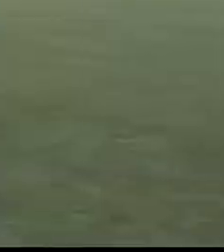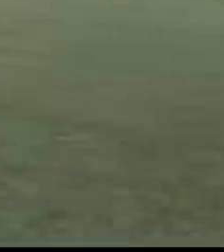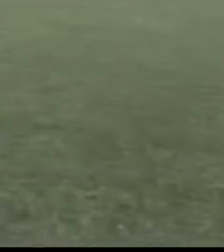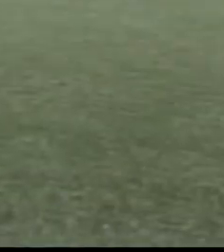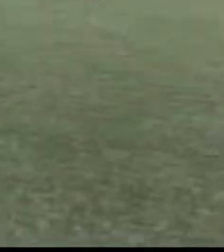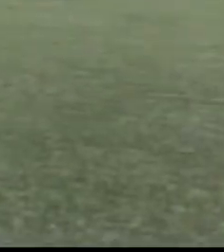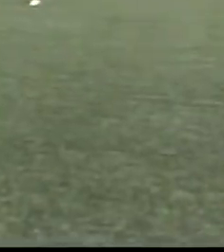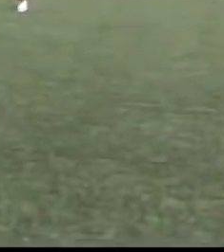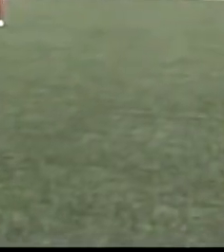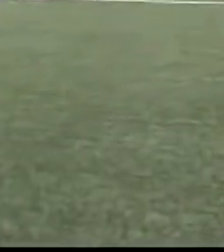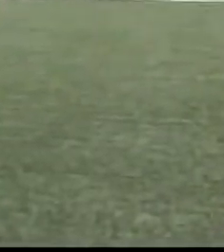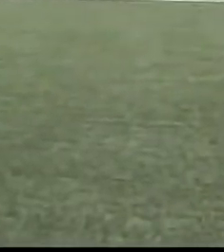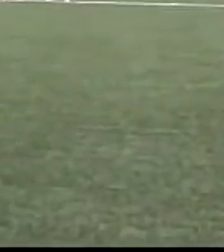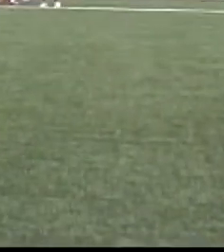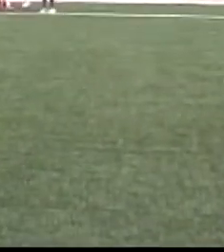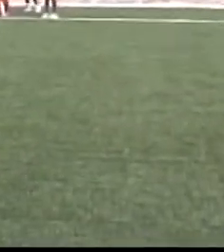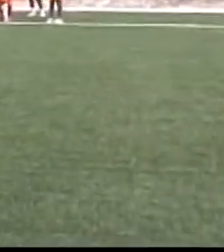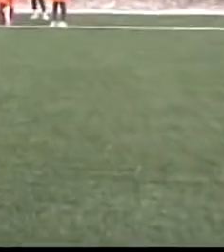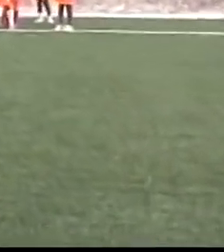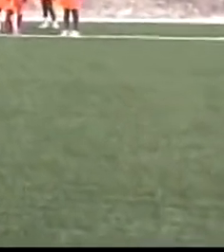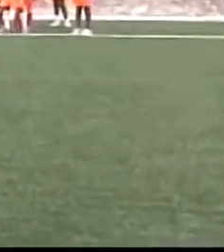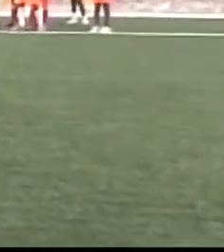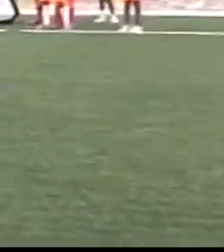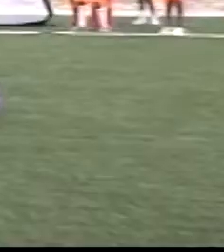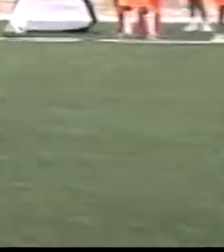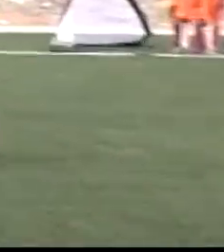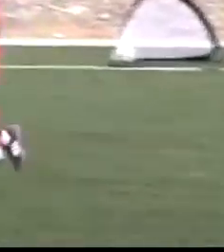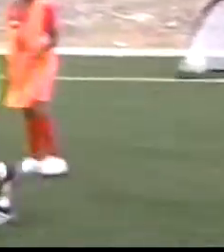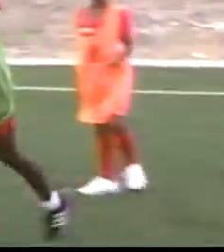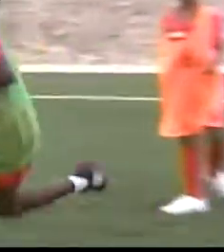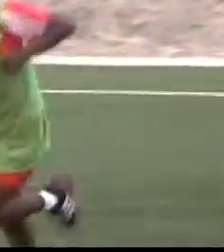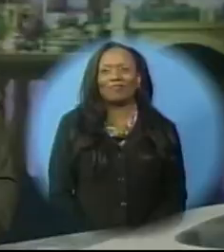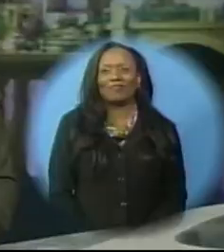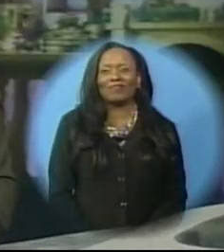others. Anne-Marie Burke, CBC Sports.